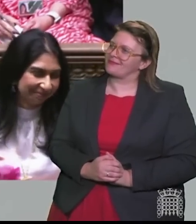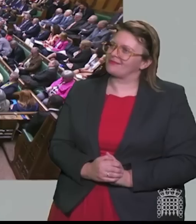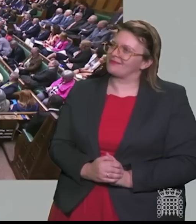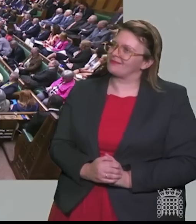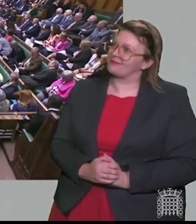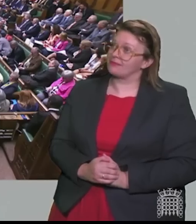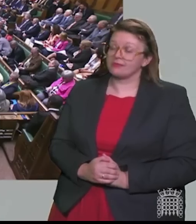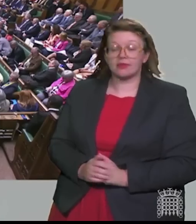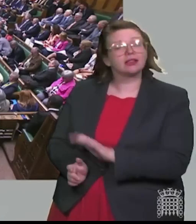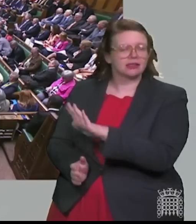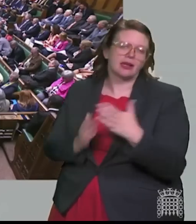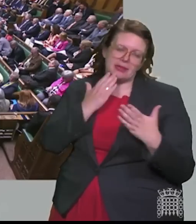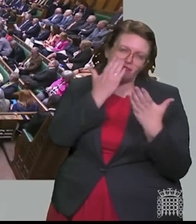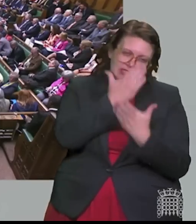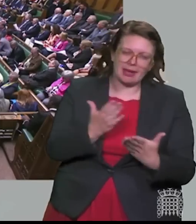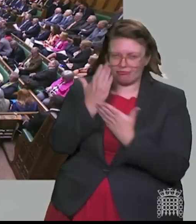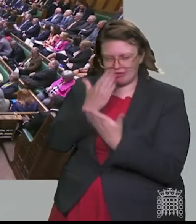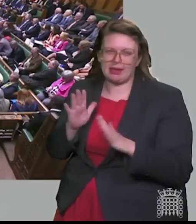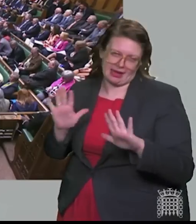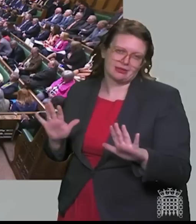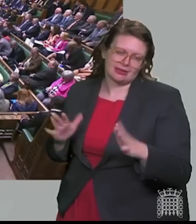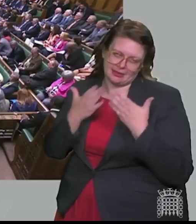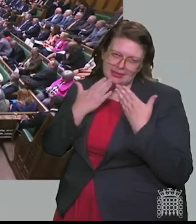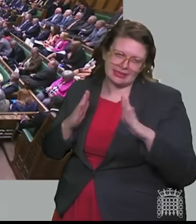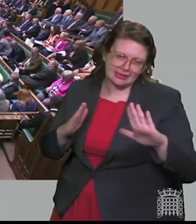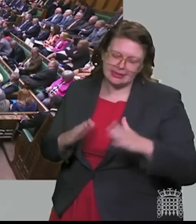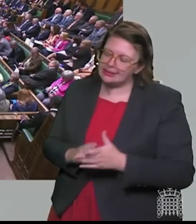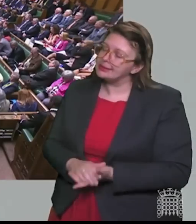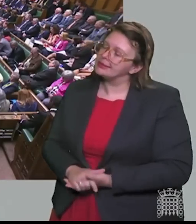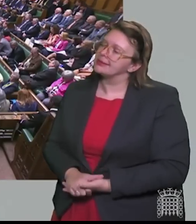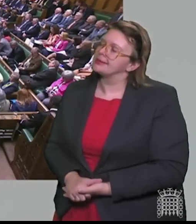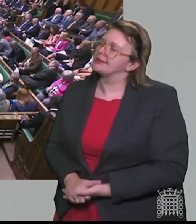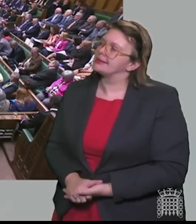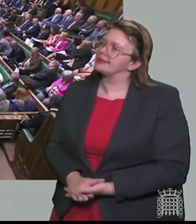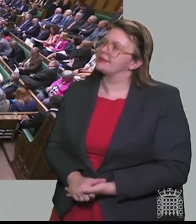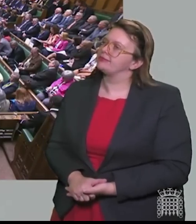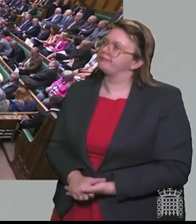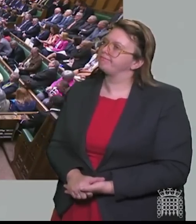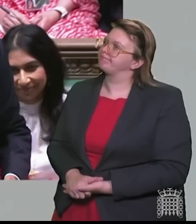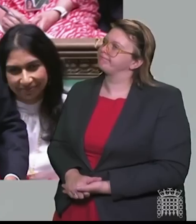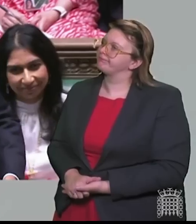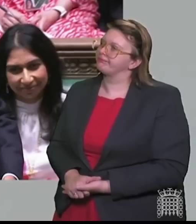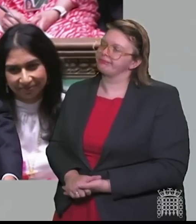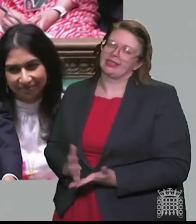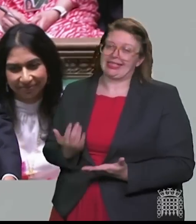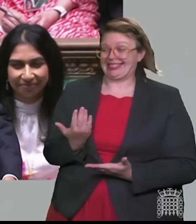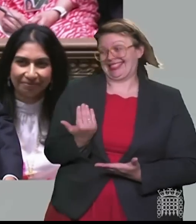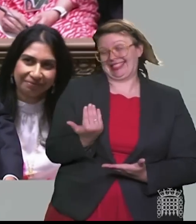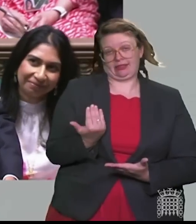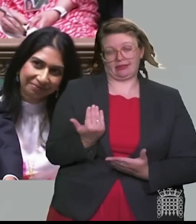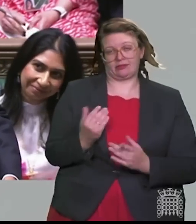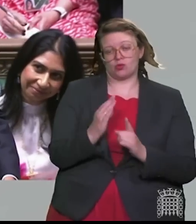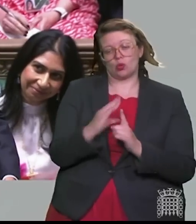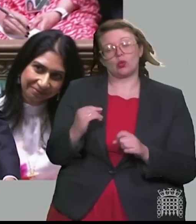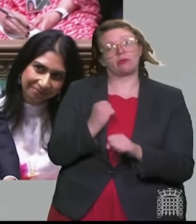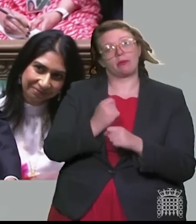And the same respect will be shown, Prime Minister. Well, Mr. Speaker, just this week we announced the biggest ever single